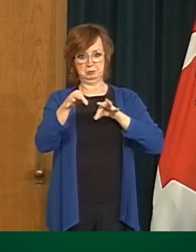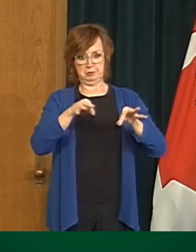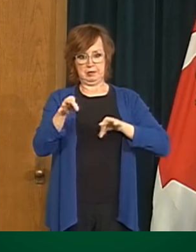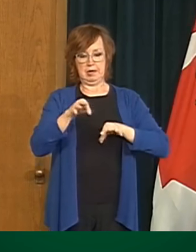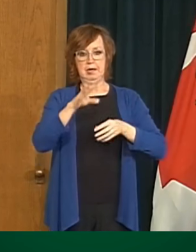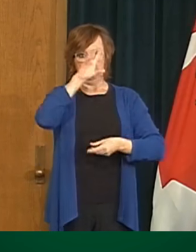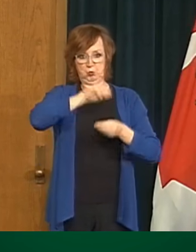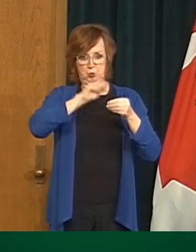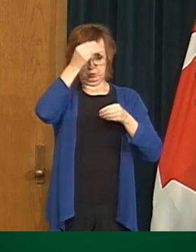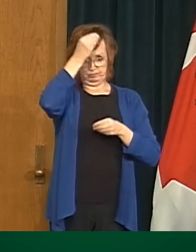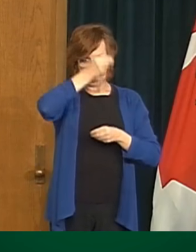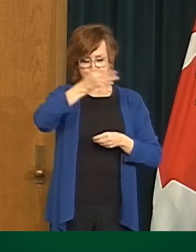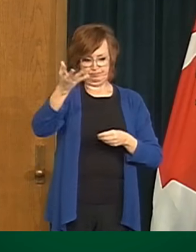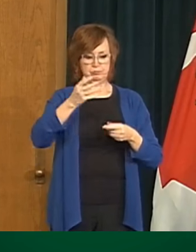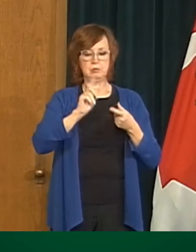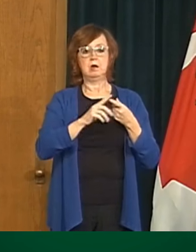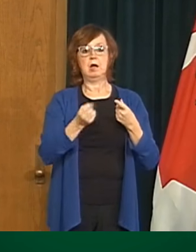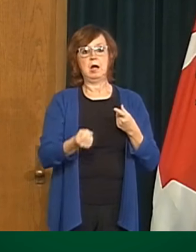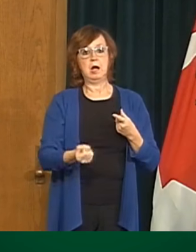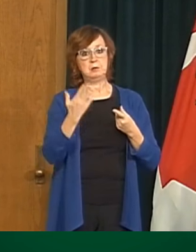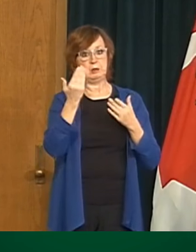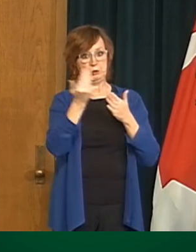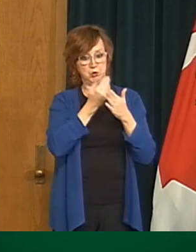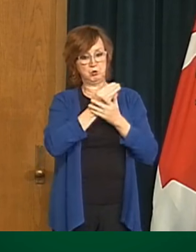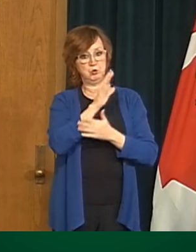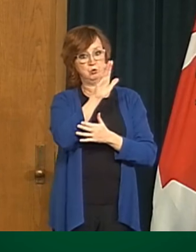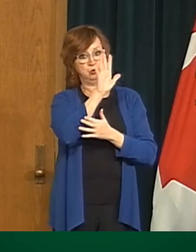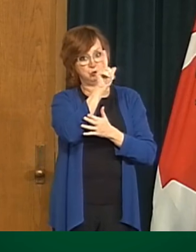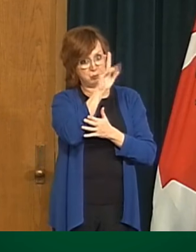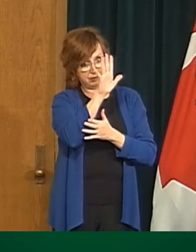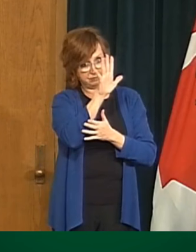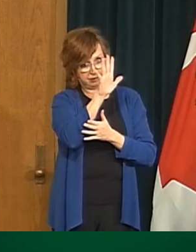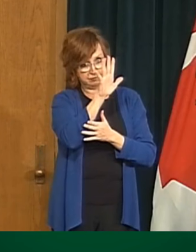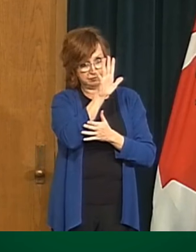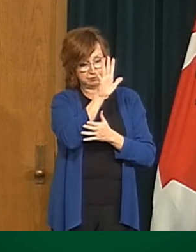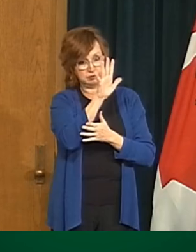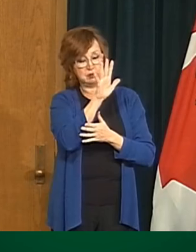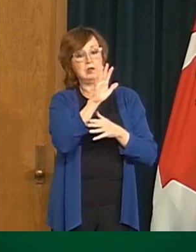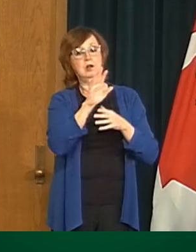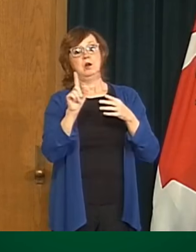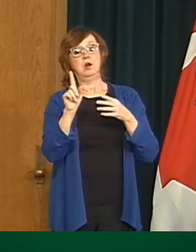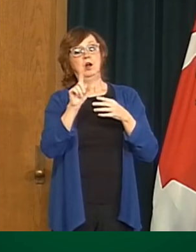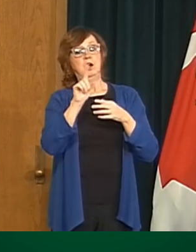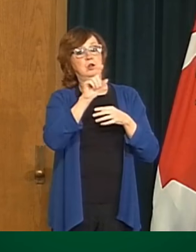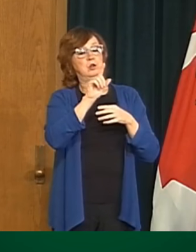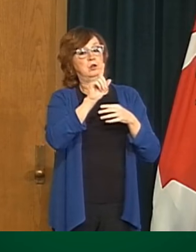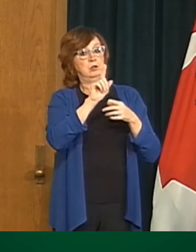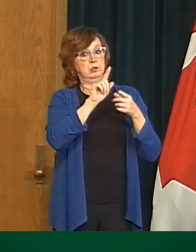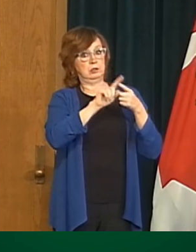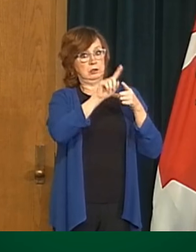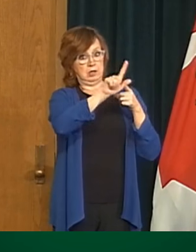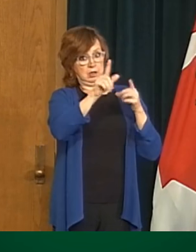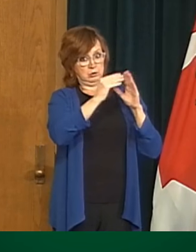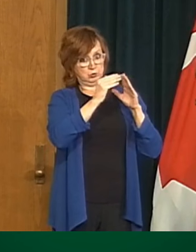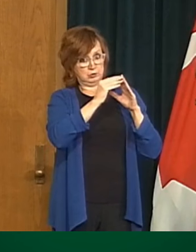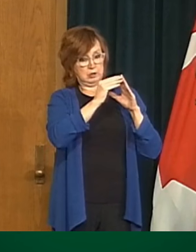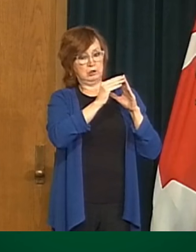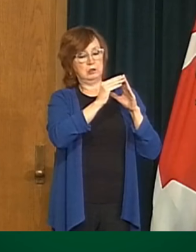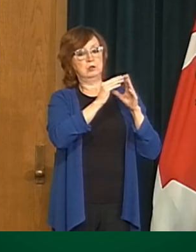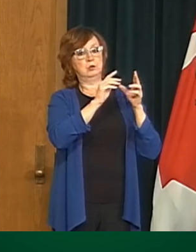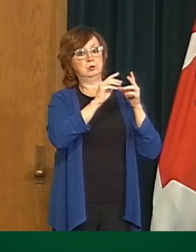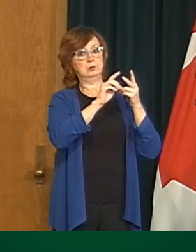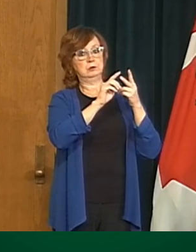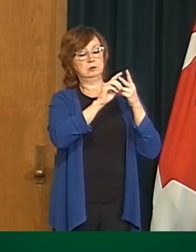we have 25 new confirmed cases, out of which 24 are in the far north in the Loche area and one in the